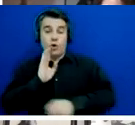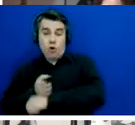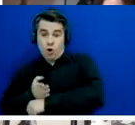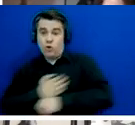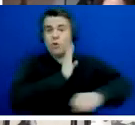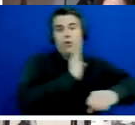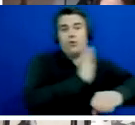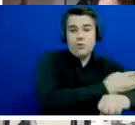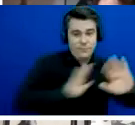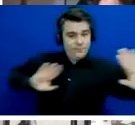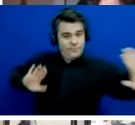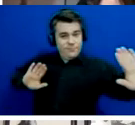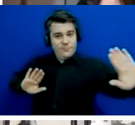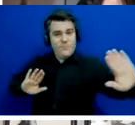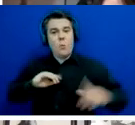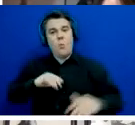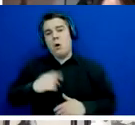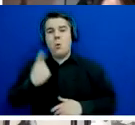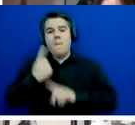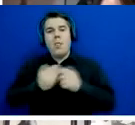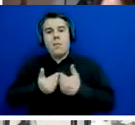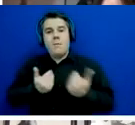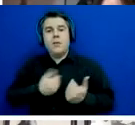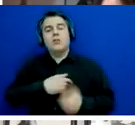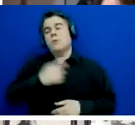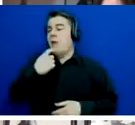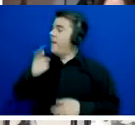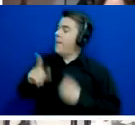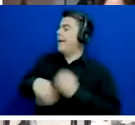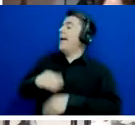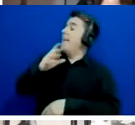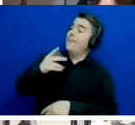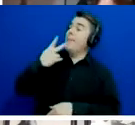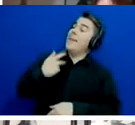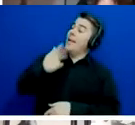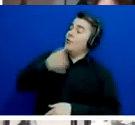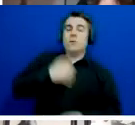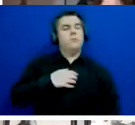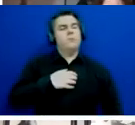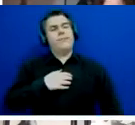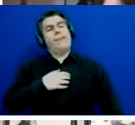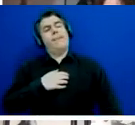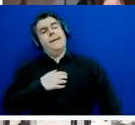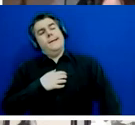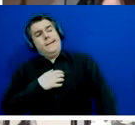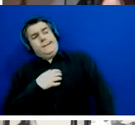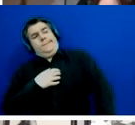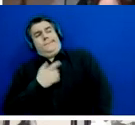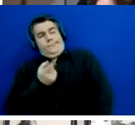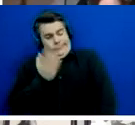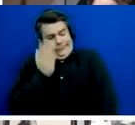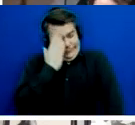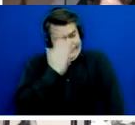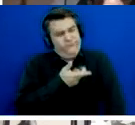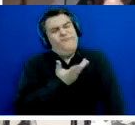And she was sharing about this pink drink. And I was like, super skeptical. Like, what does she know about this? What is